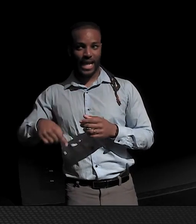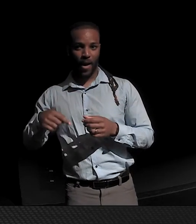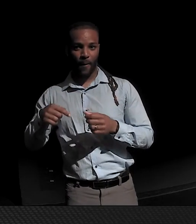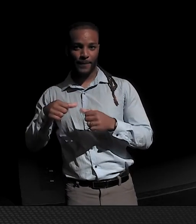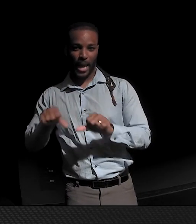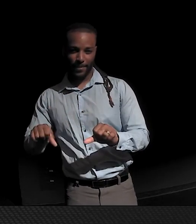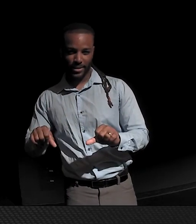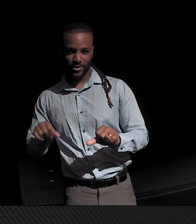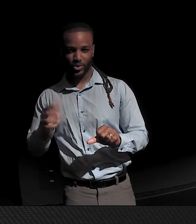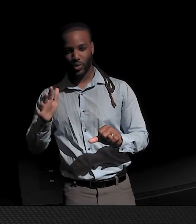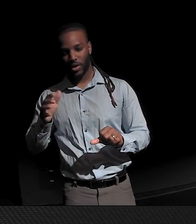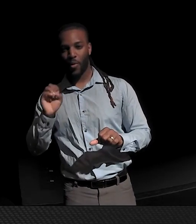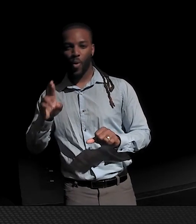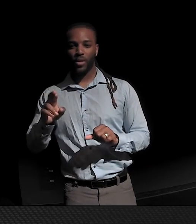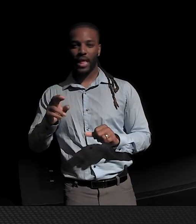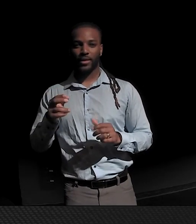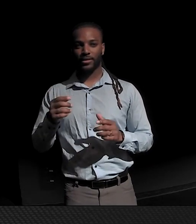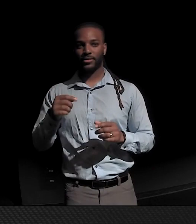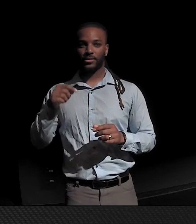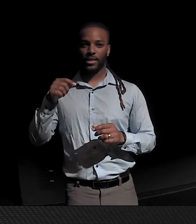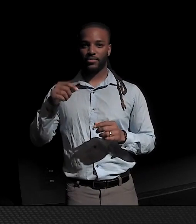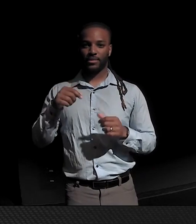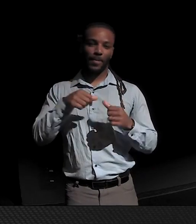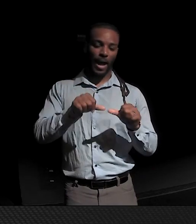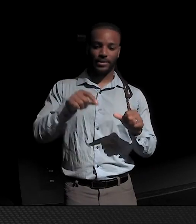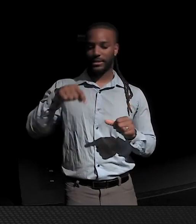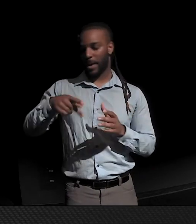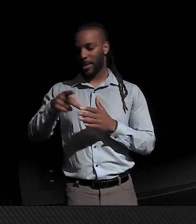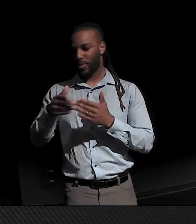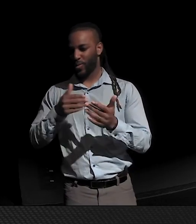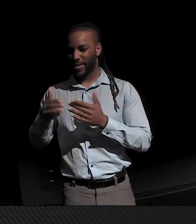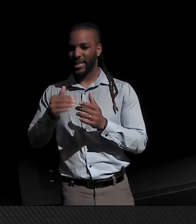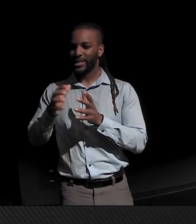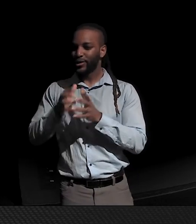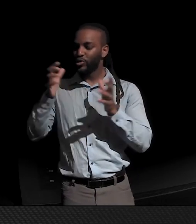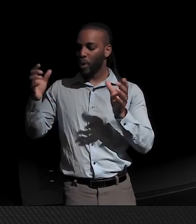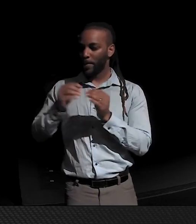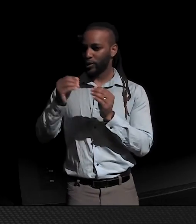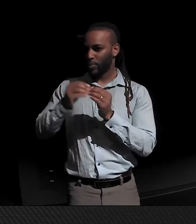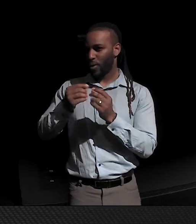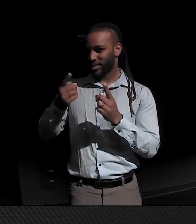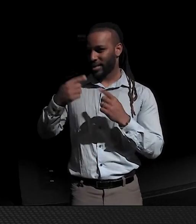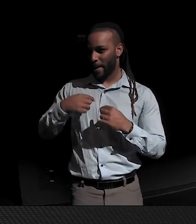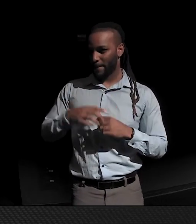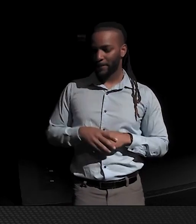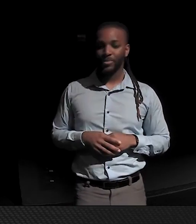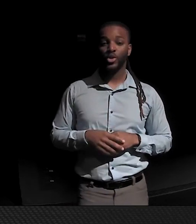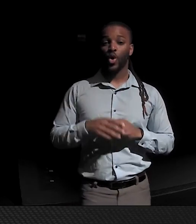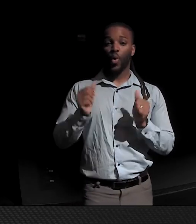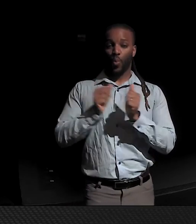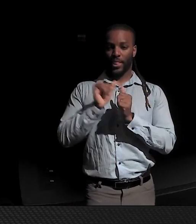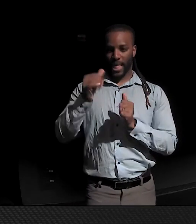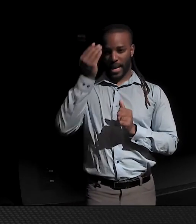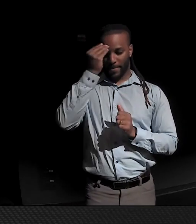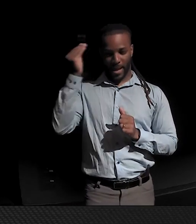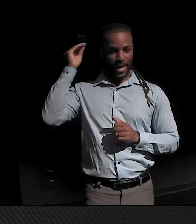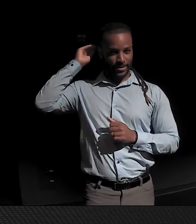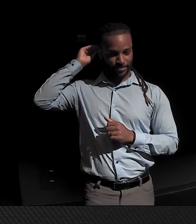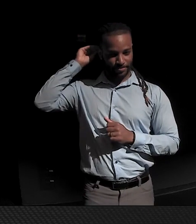a down payment or a down deposit on something. He's saying there is so much more. So with that in